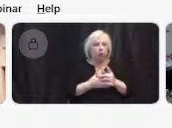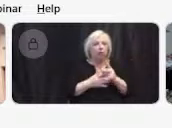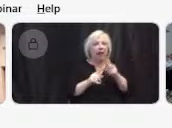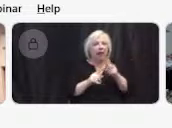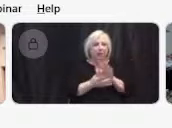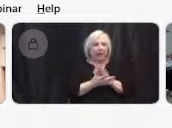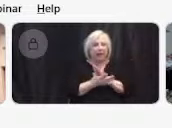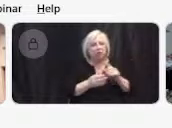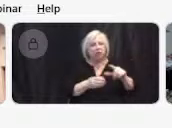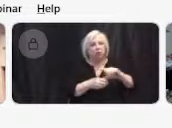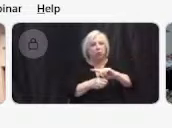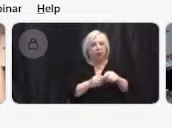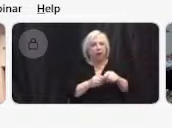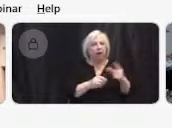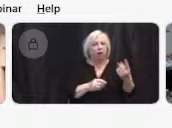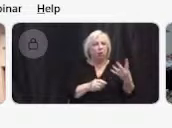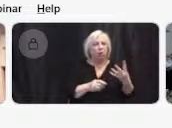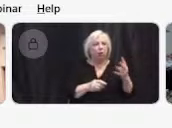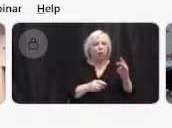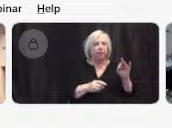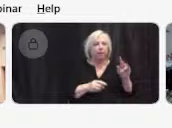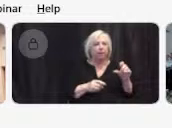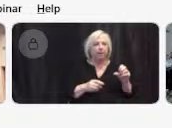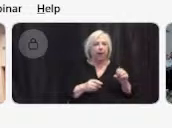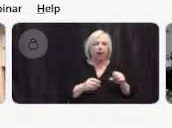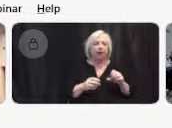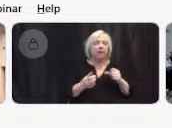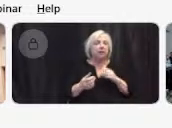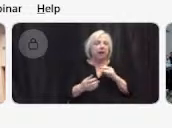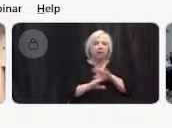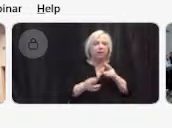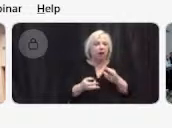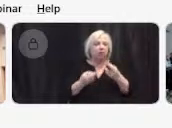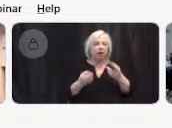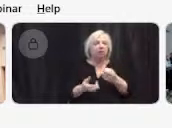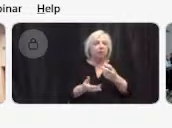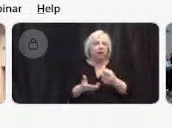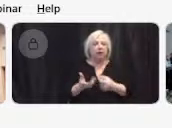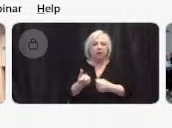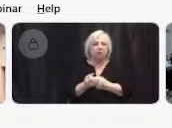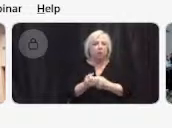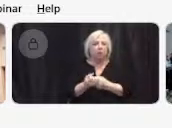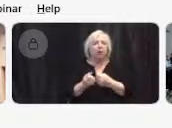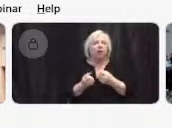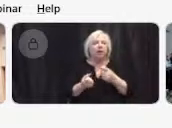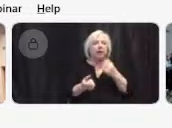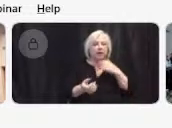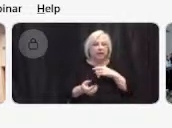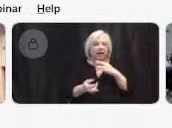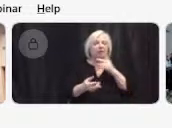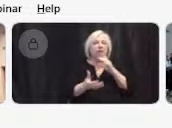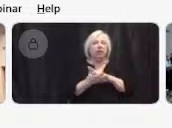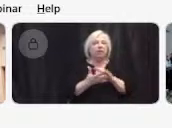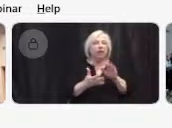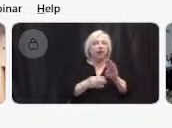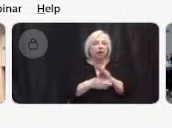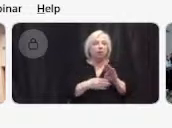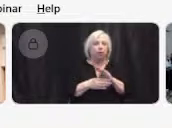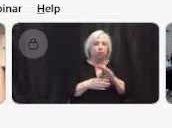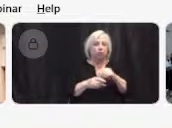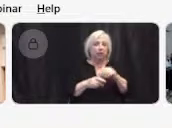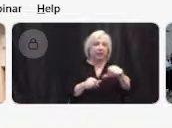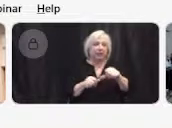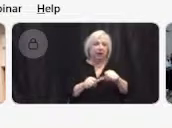within a quarter mile of this site. Staff does not support the requested PDC rezoning. Staff believes that a commercial zoning at this location